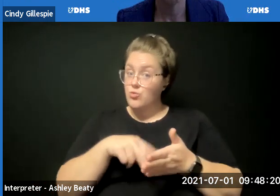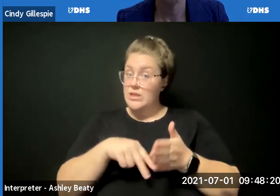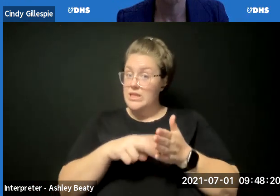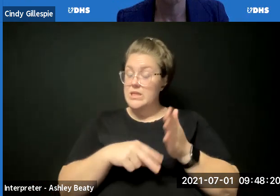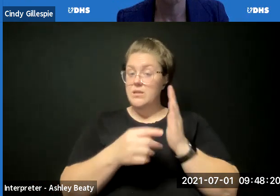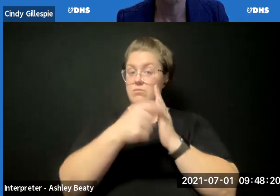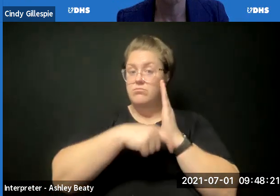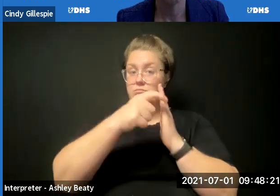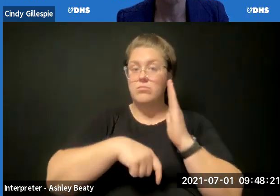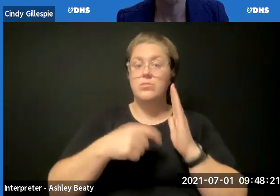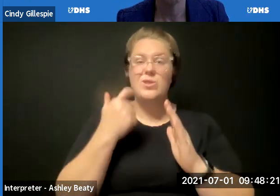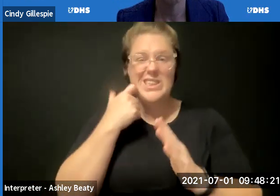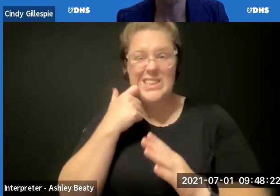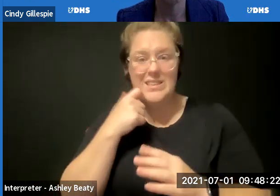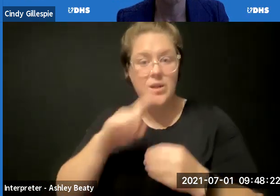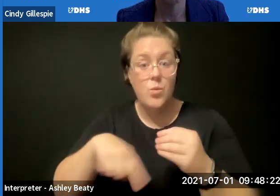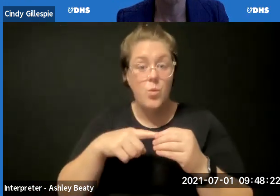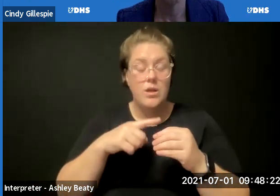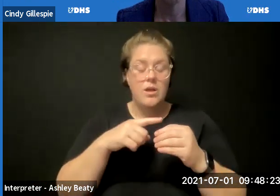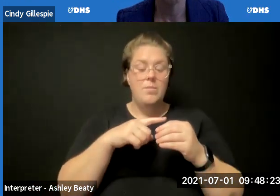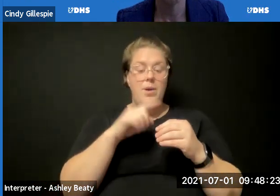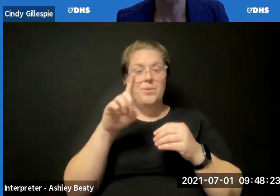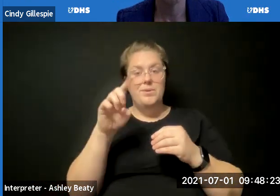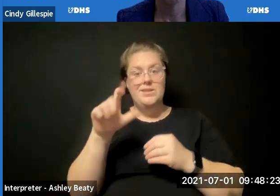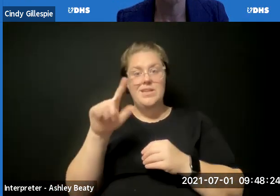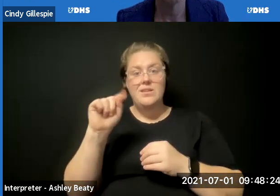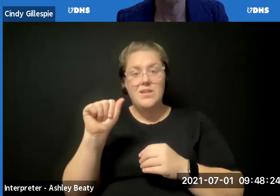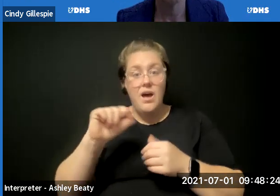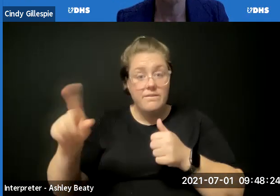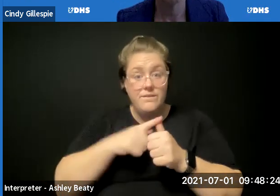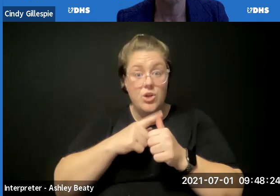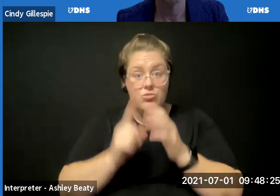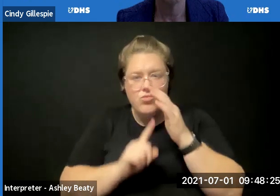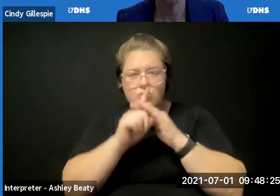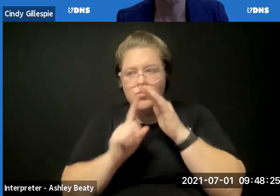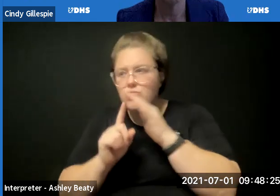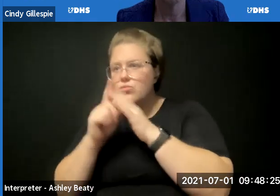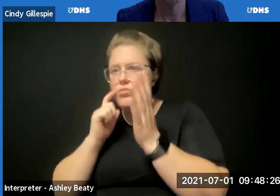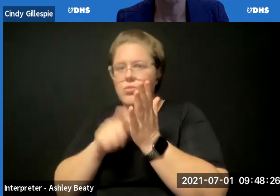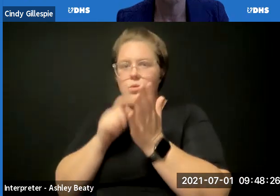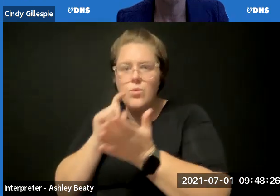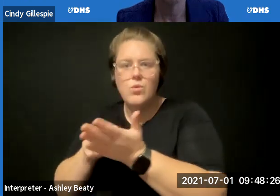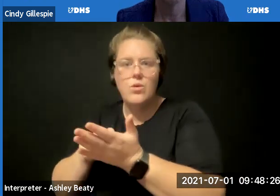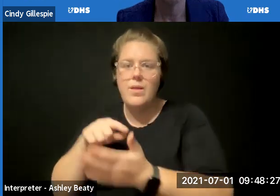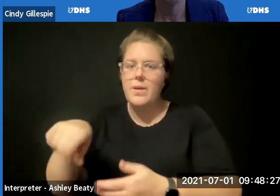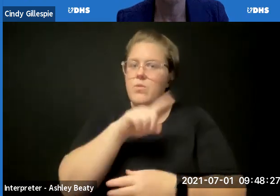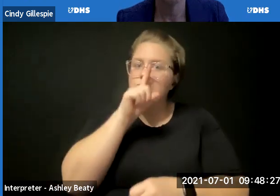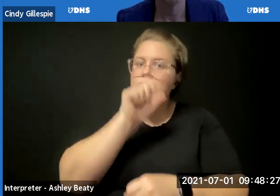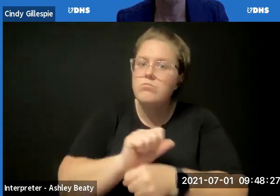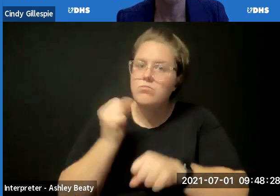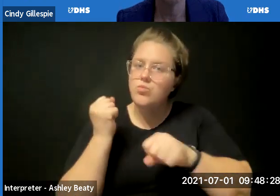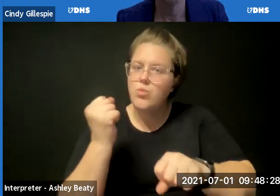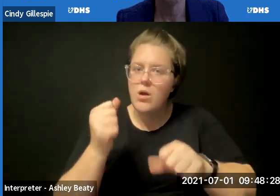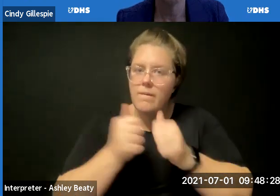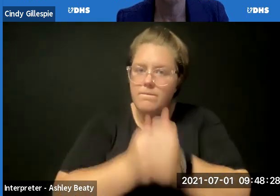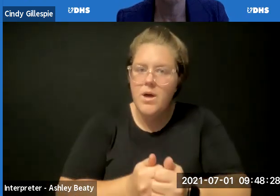where they did when the Delta virus first really started showing up, they were doing extreme contact tracing of those individuals to